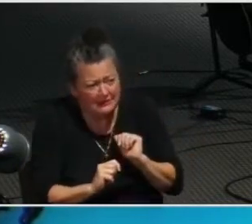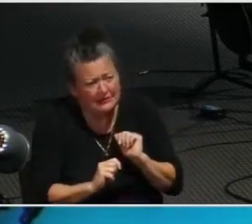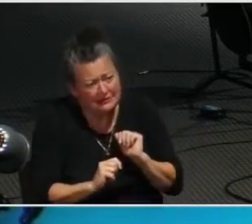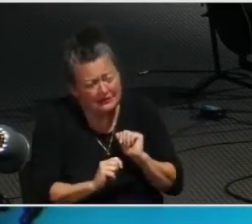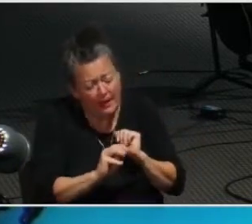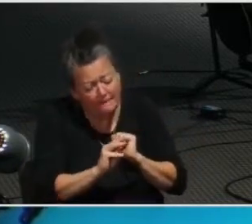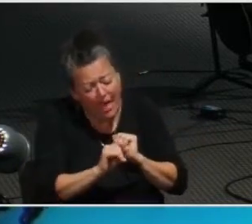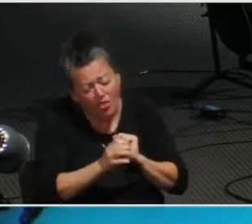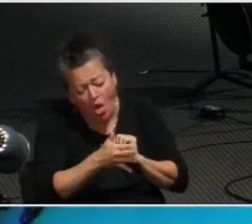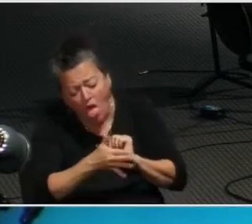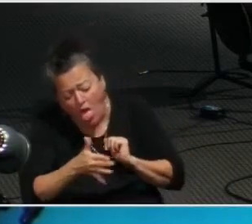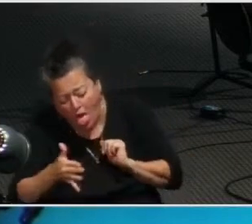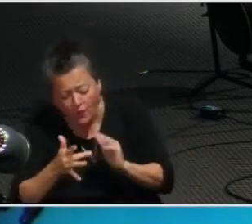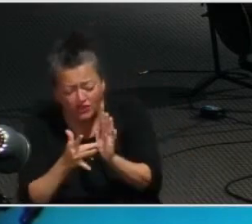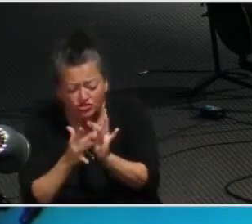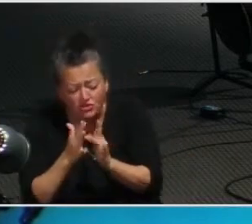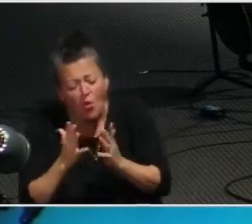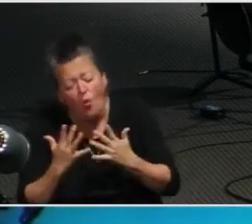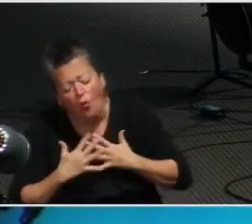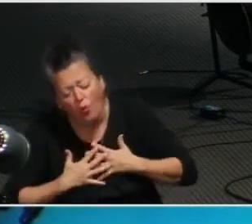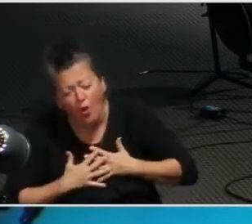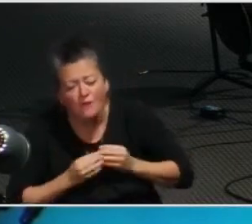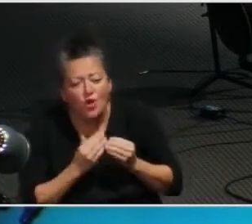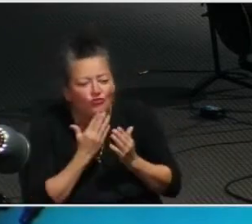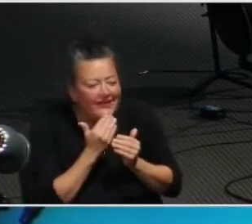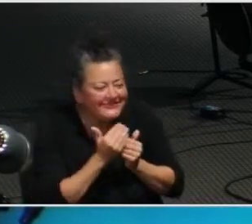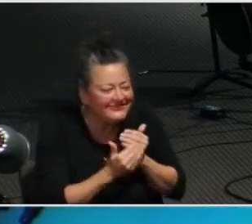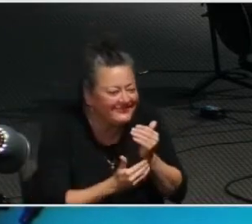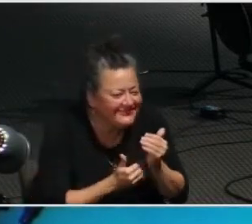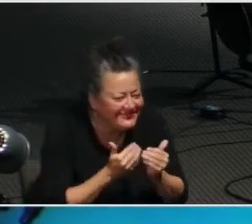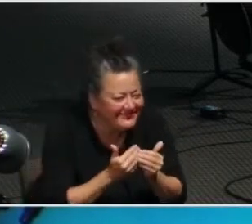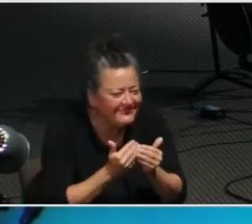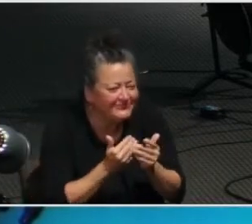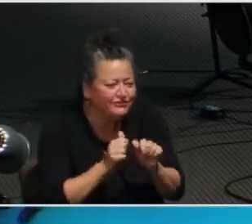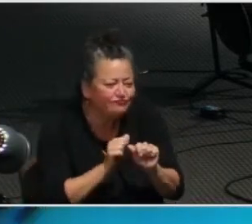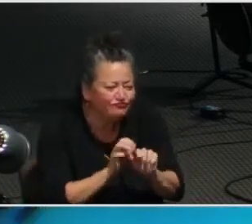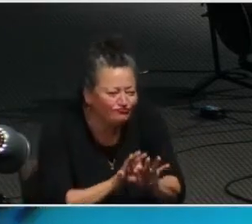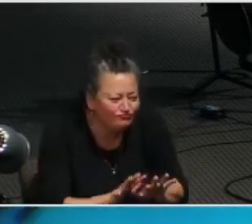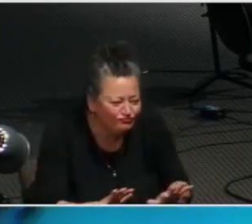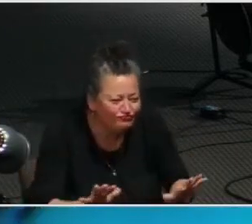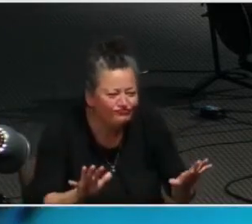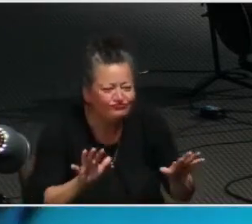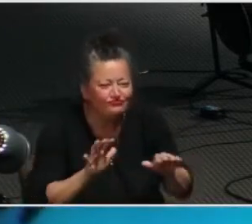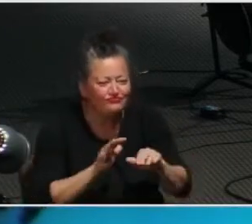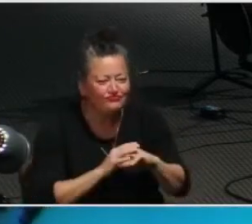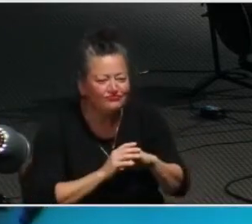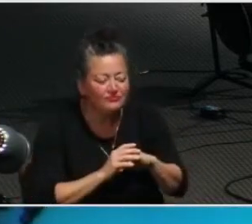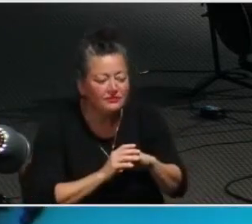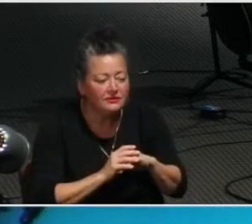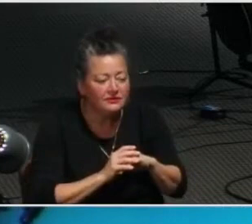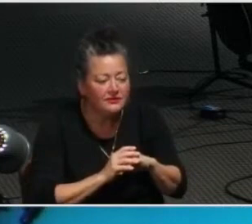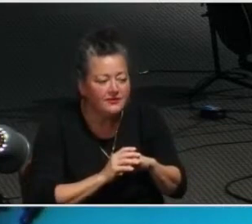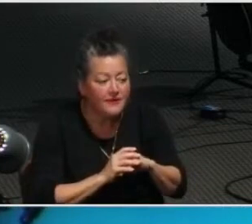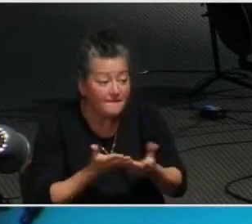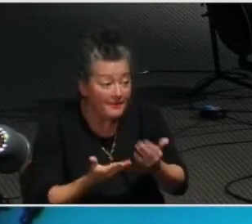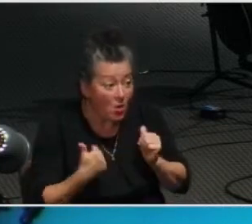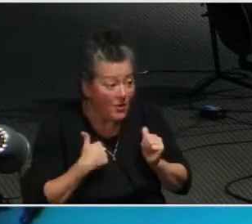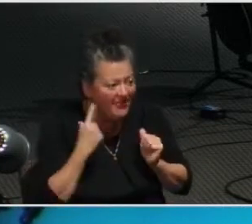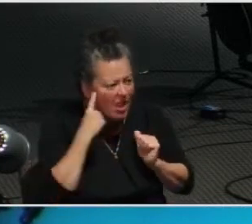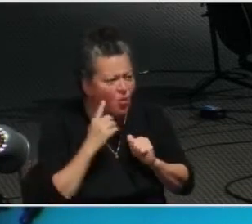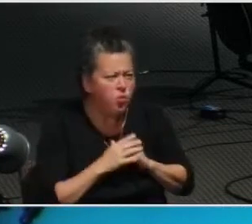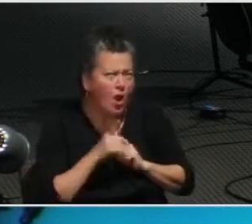God is gracious and he is just. We might think that since God is gracious,